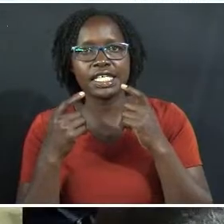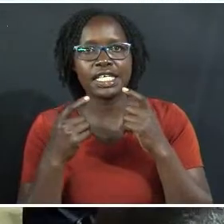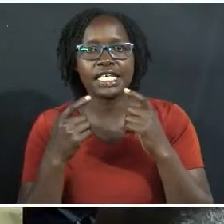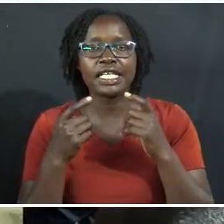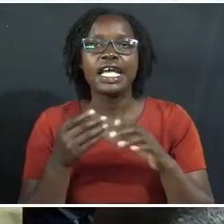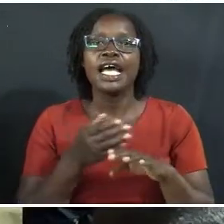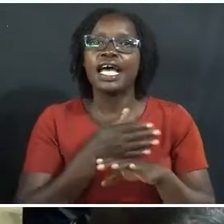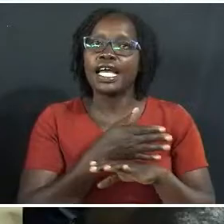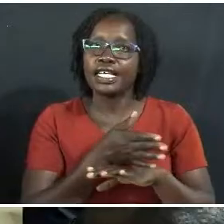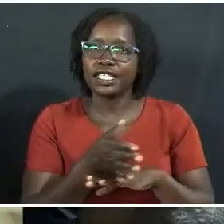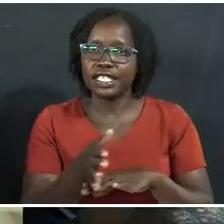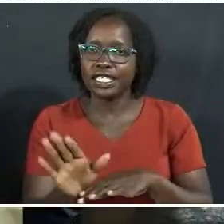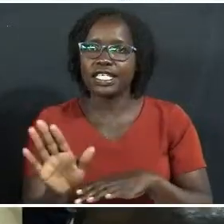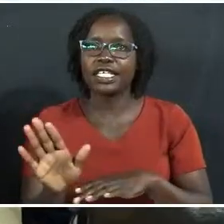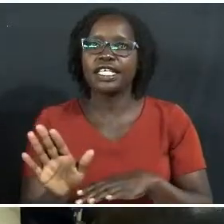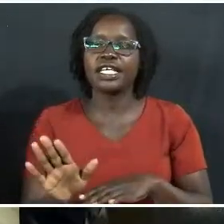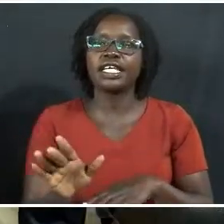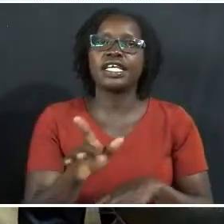Welcome.